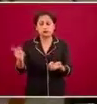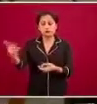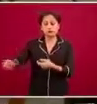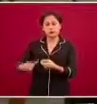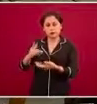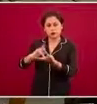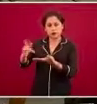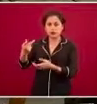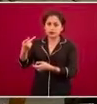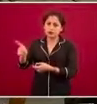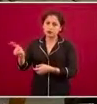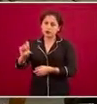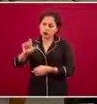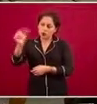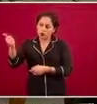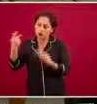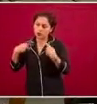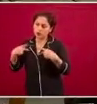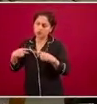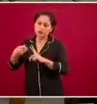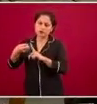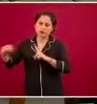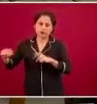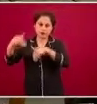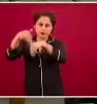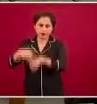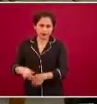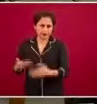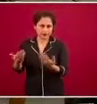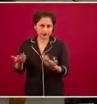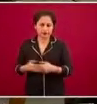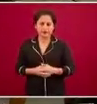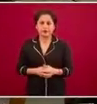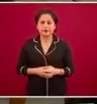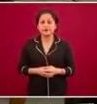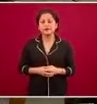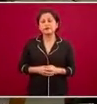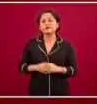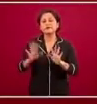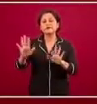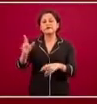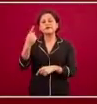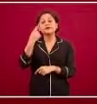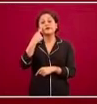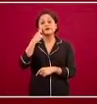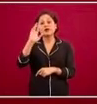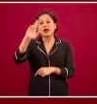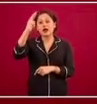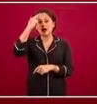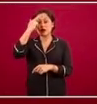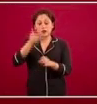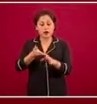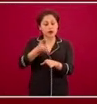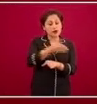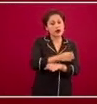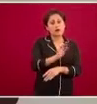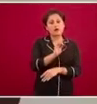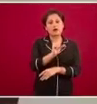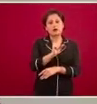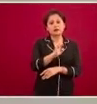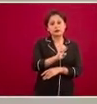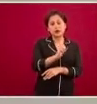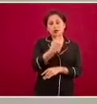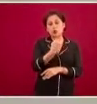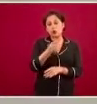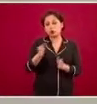seen them, we would have put them in isolation. But thank you for the question. Remember what we said in